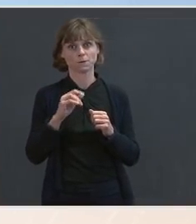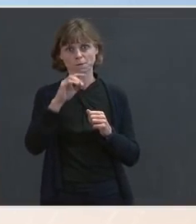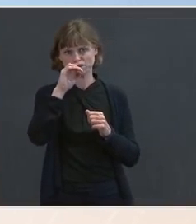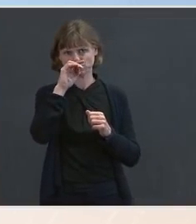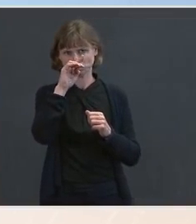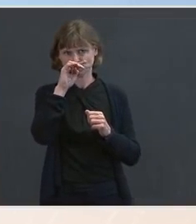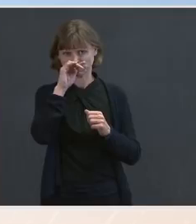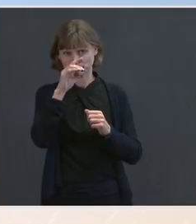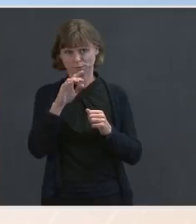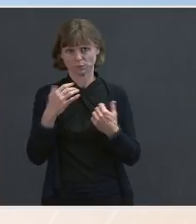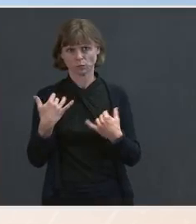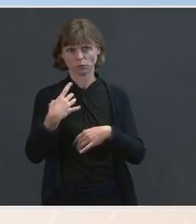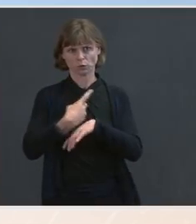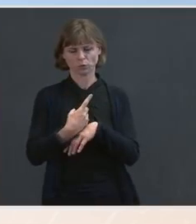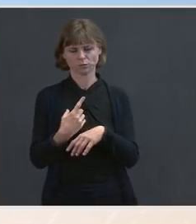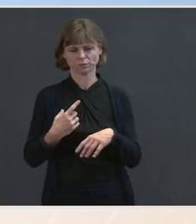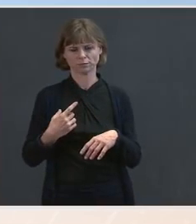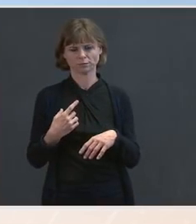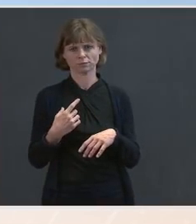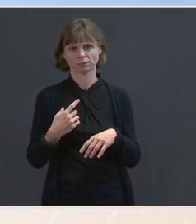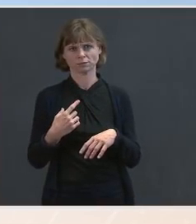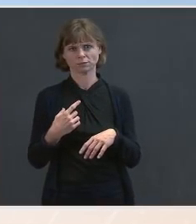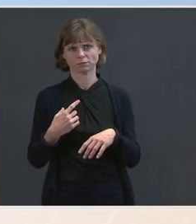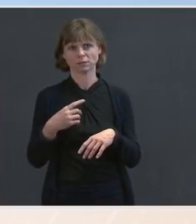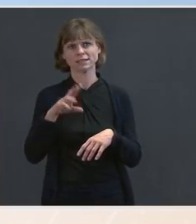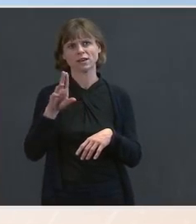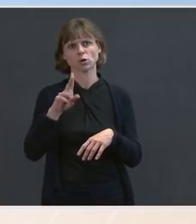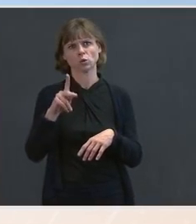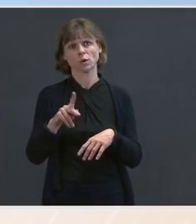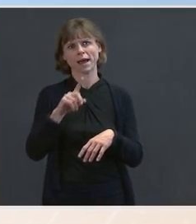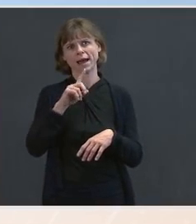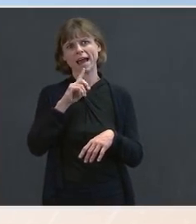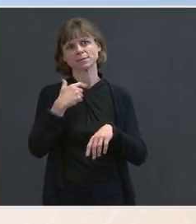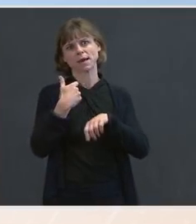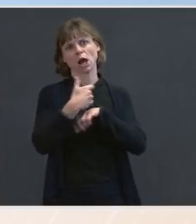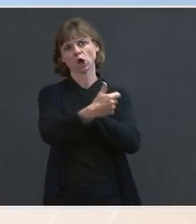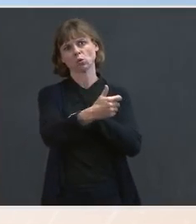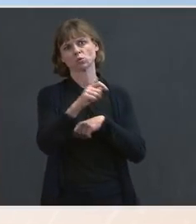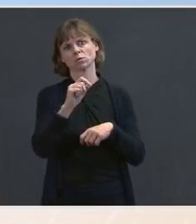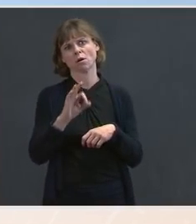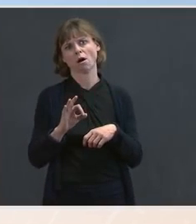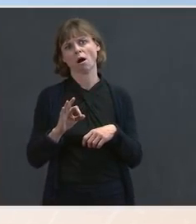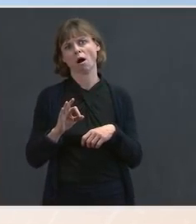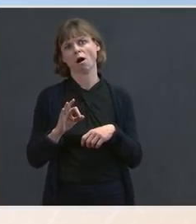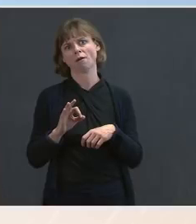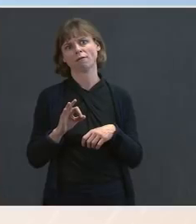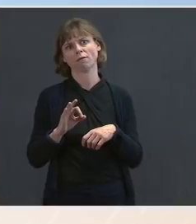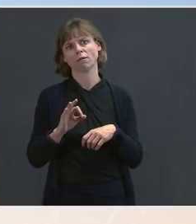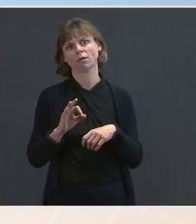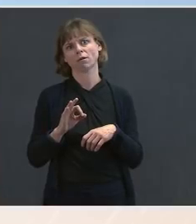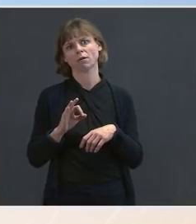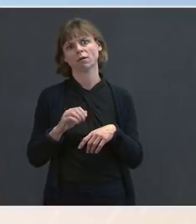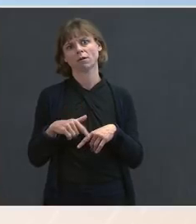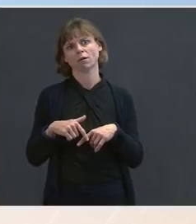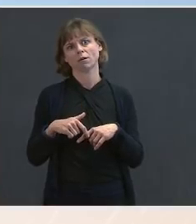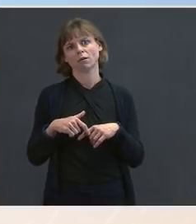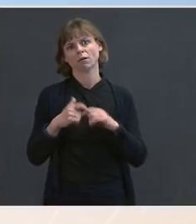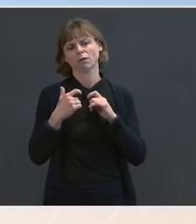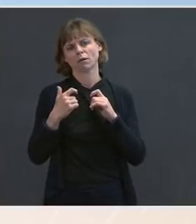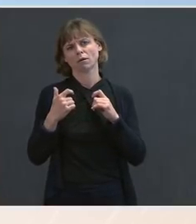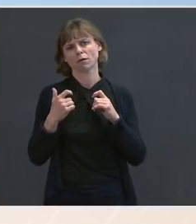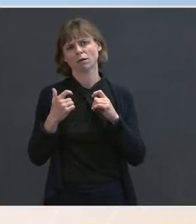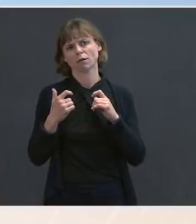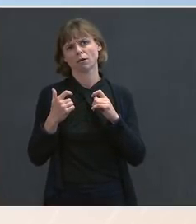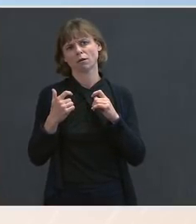tensions around Brexit in Northern Ireland, and the UK has been accused of reneging on international law for the second time